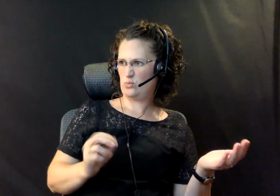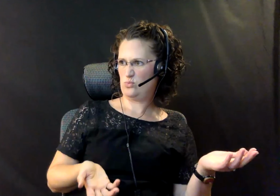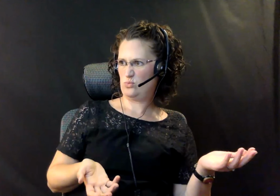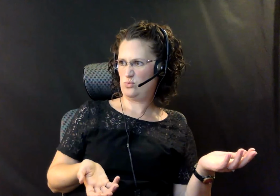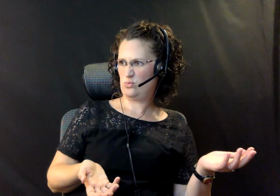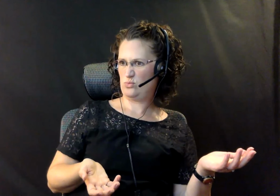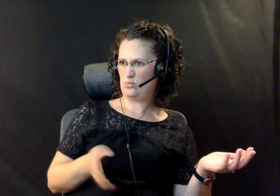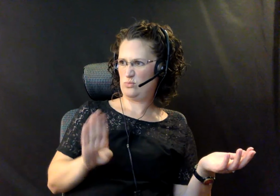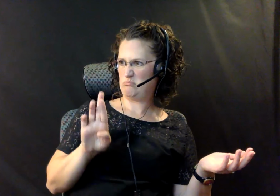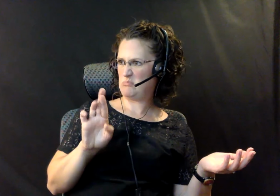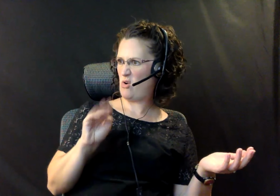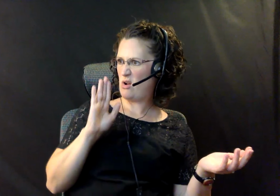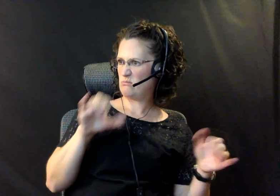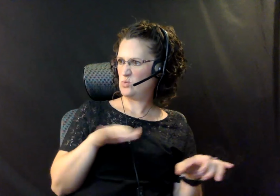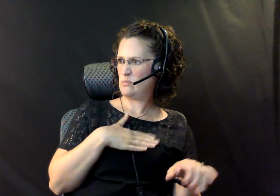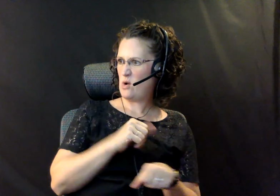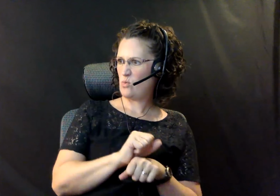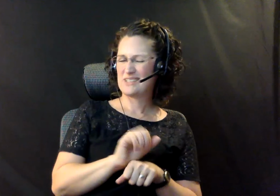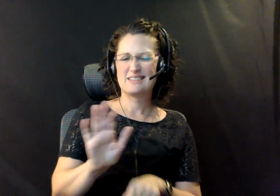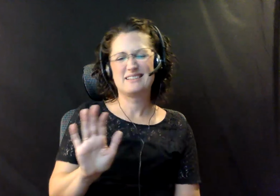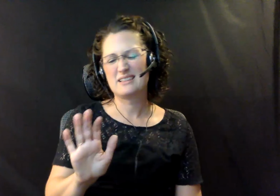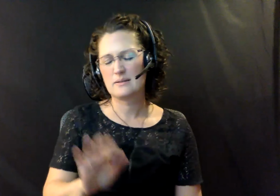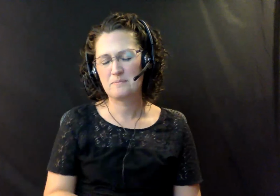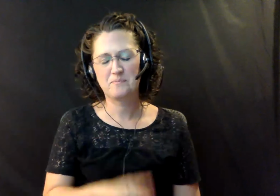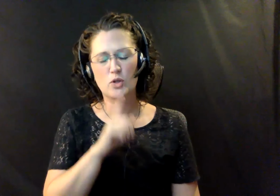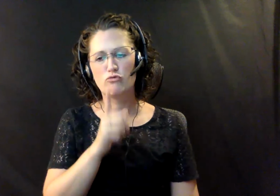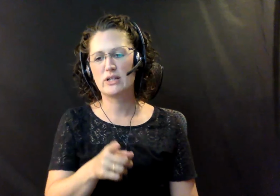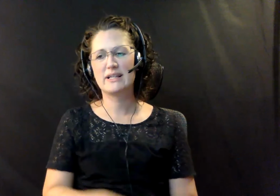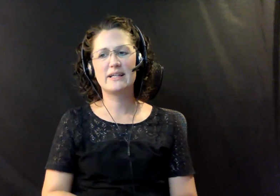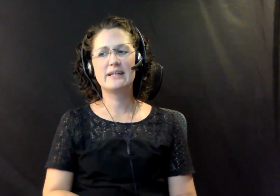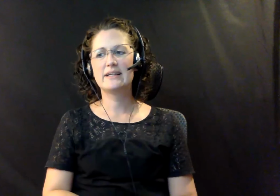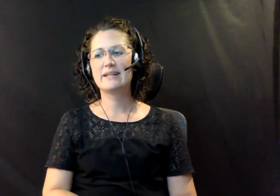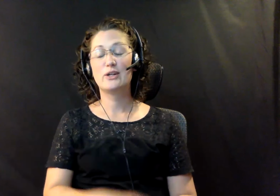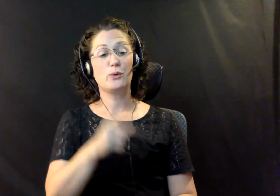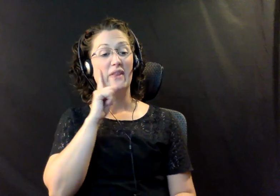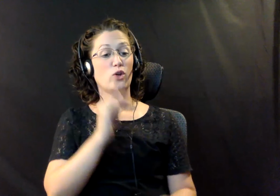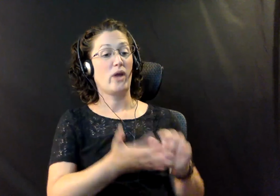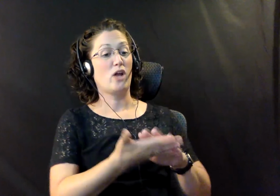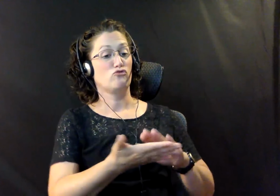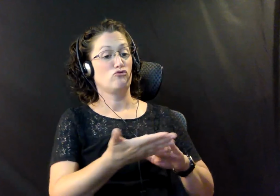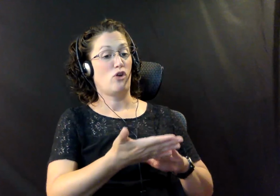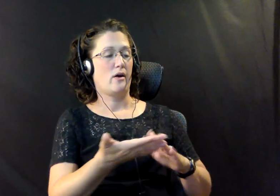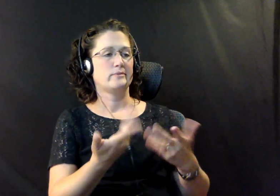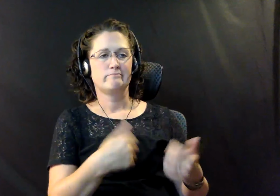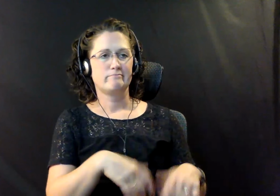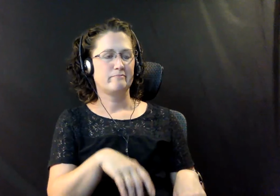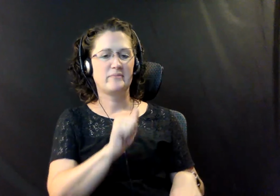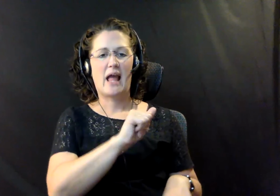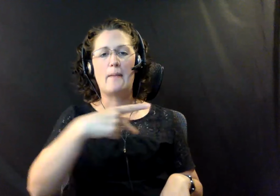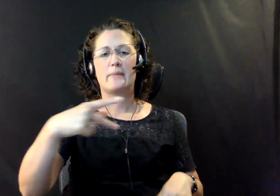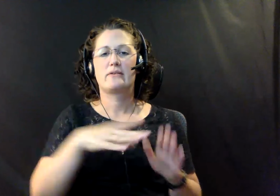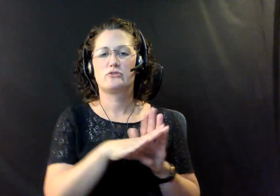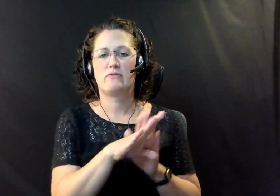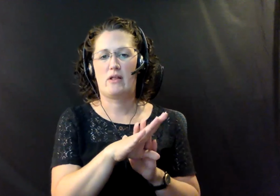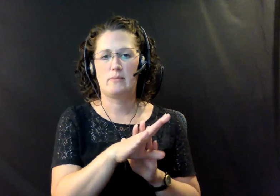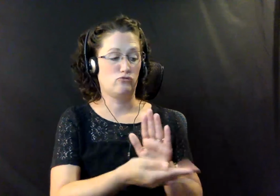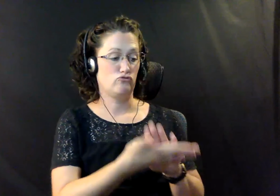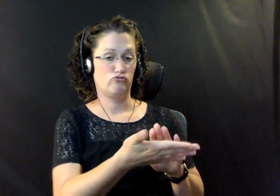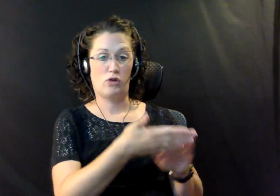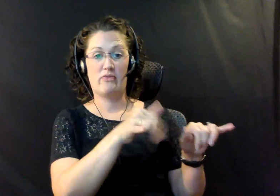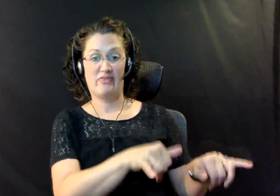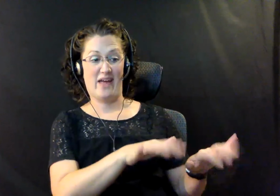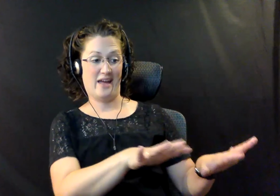is that this is a false sense of security when you think that you can run applications development, as an example, and do